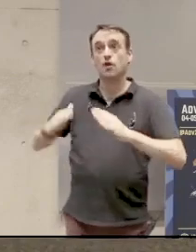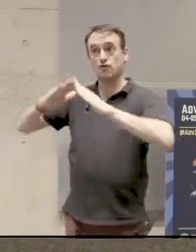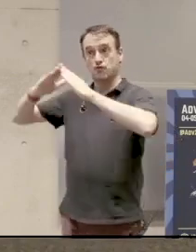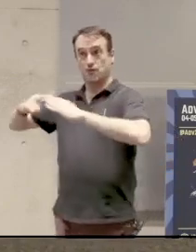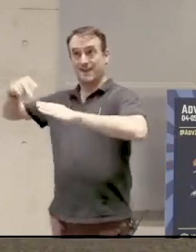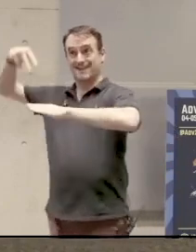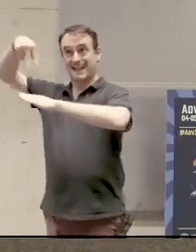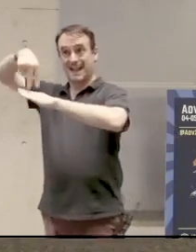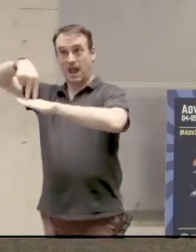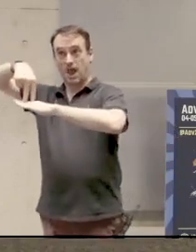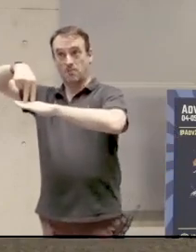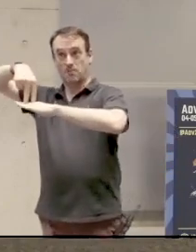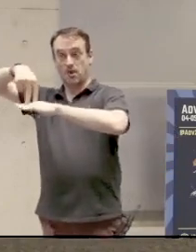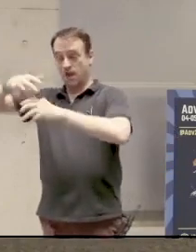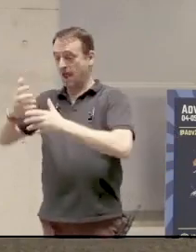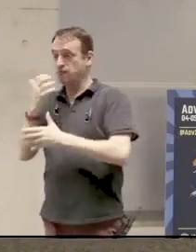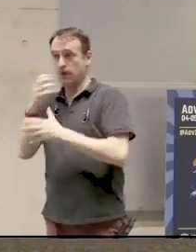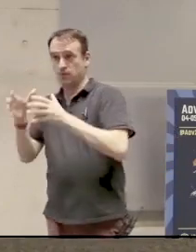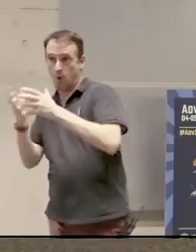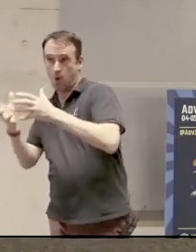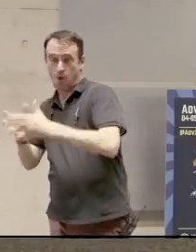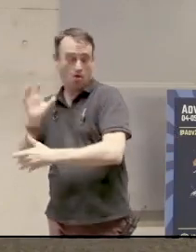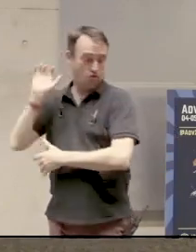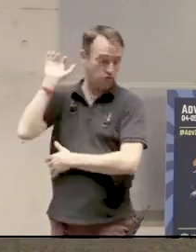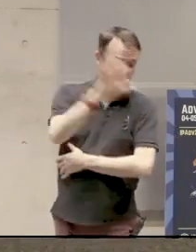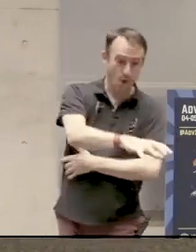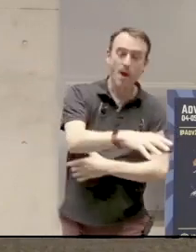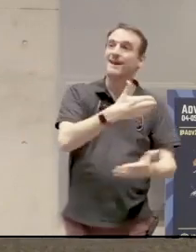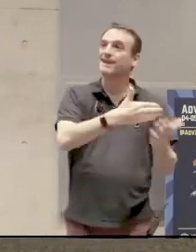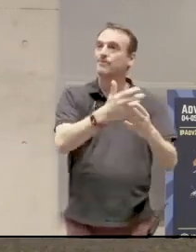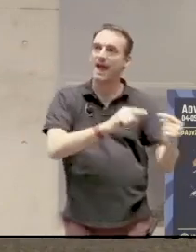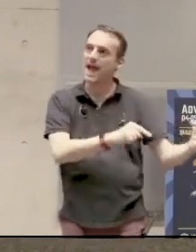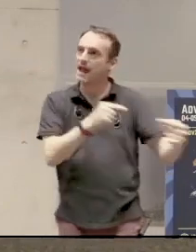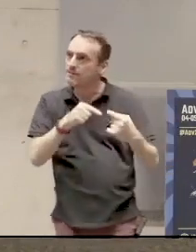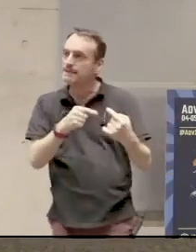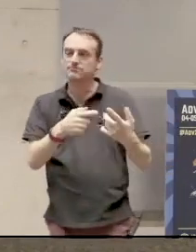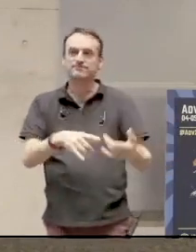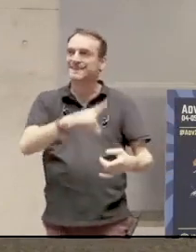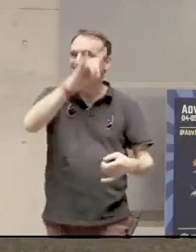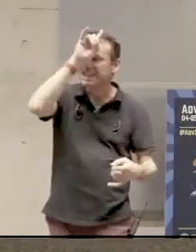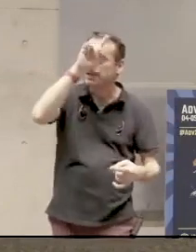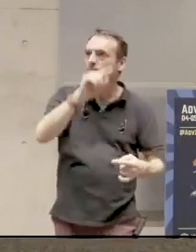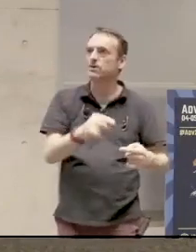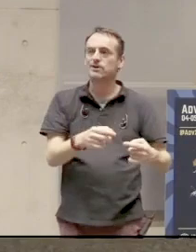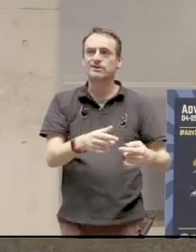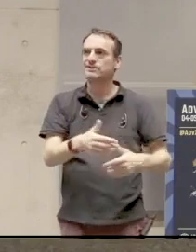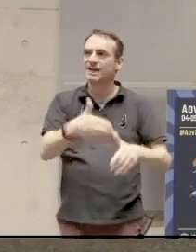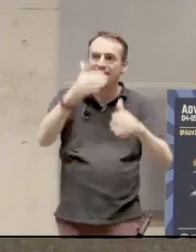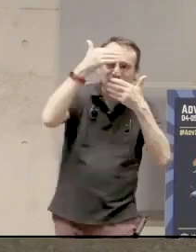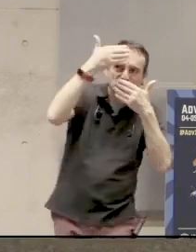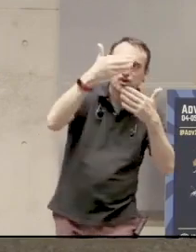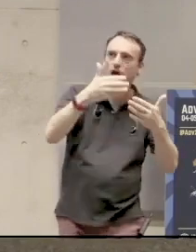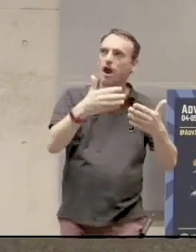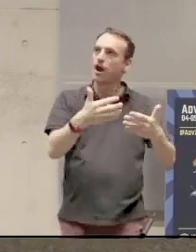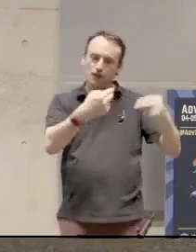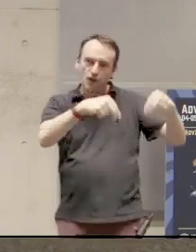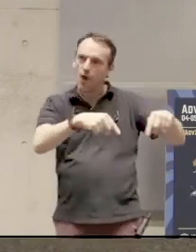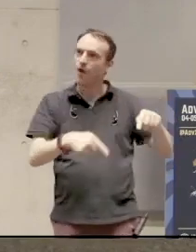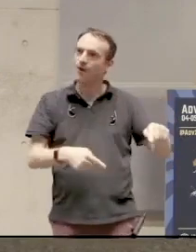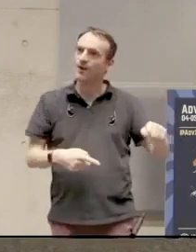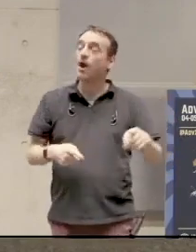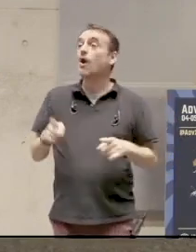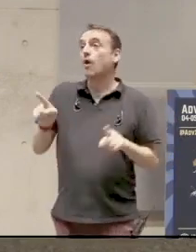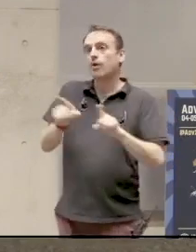ninja, is a demon, is a dog. They will chase that rice ball. They will go for it. The game is wicked. It's got one of the best soundtracks in all of